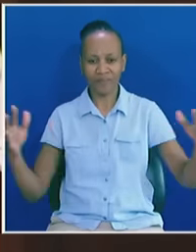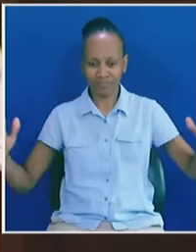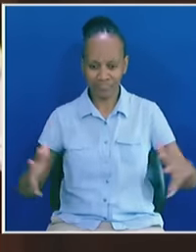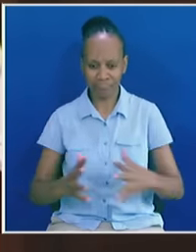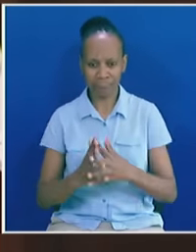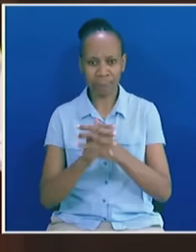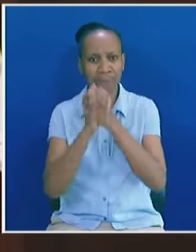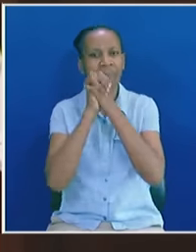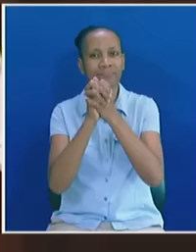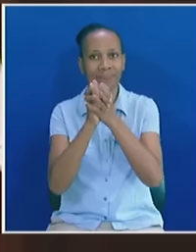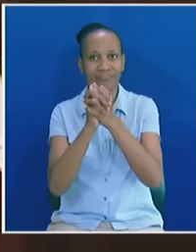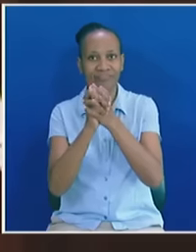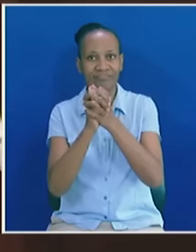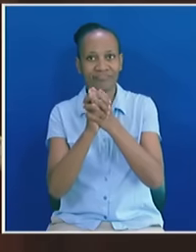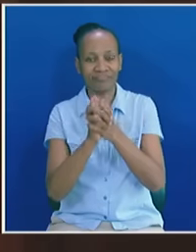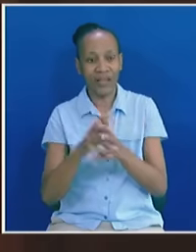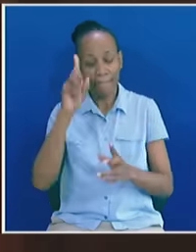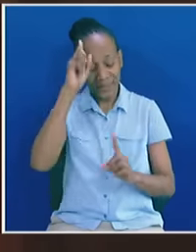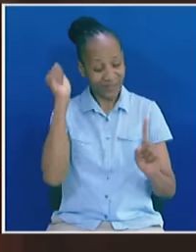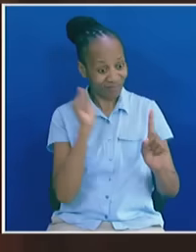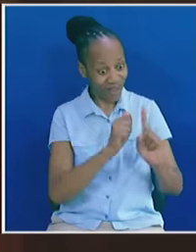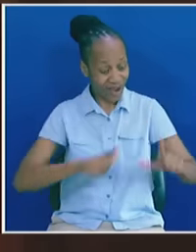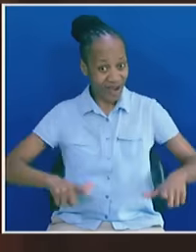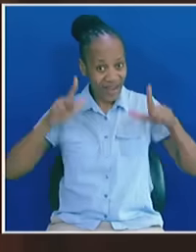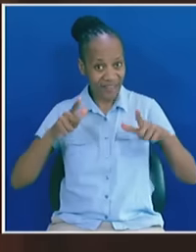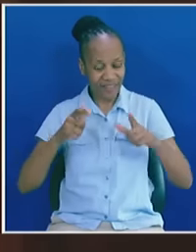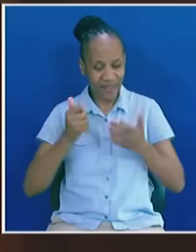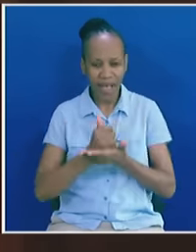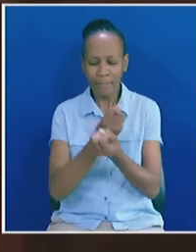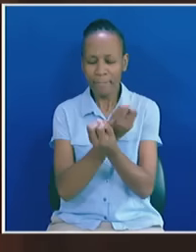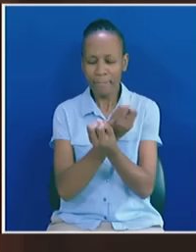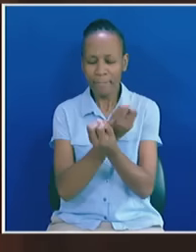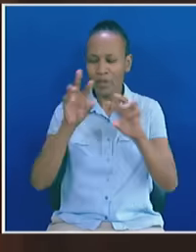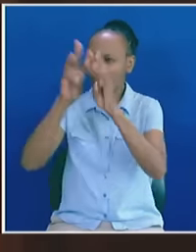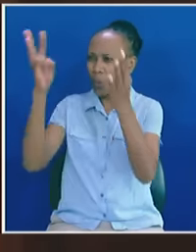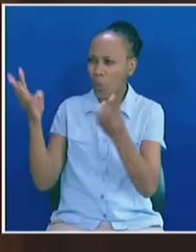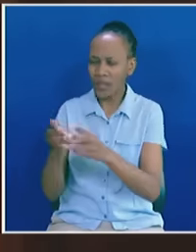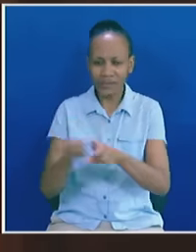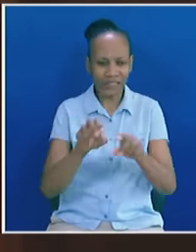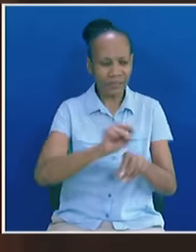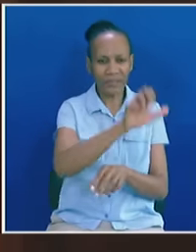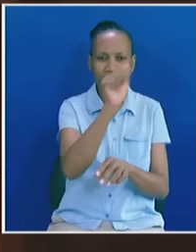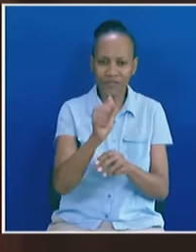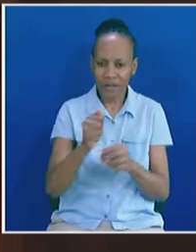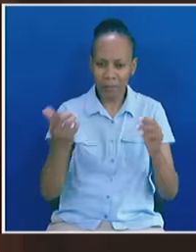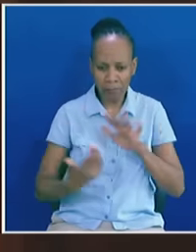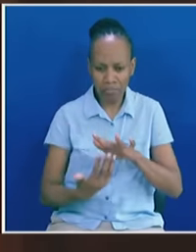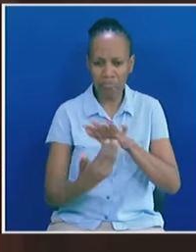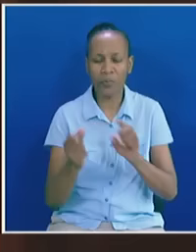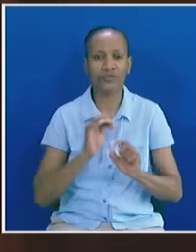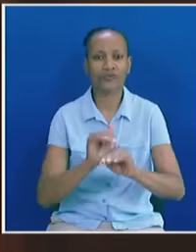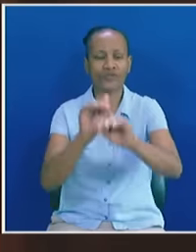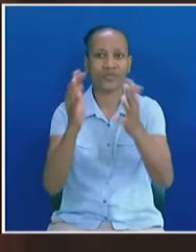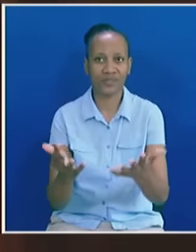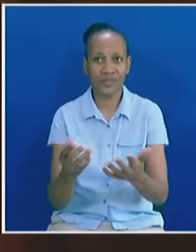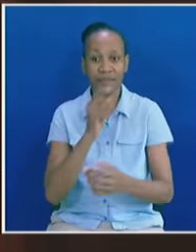reconciliation." Madiba's life has been an inspiration in South Africa and throughout the world. It is the responsibility of every one of us who